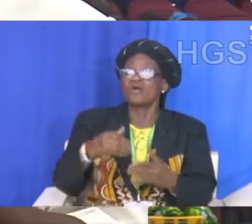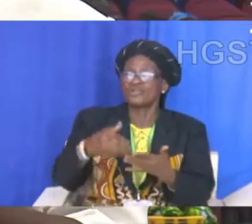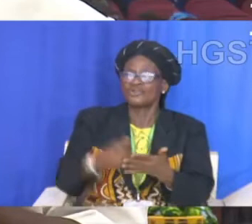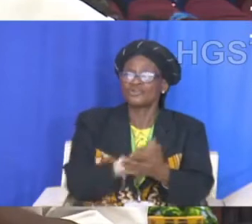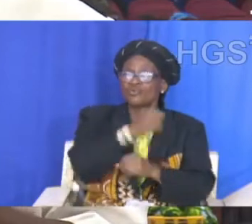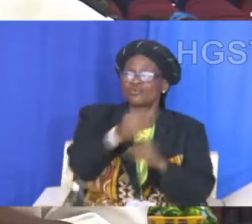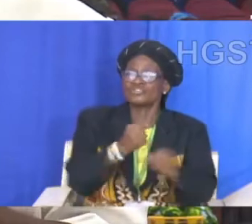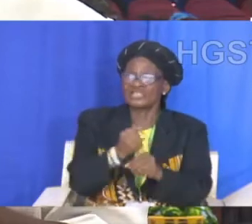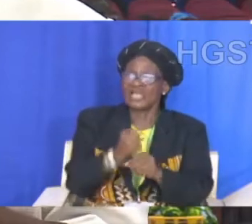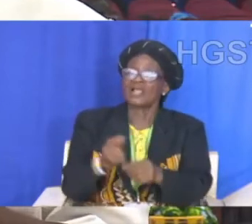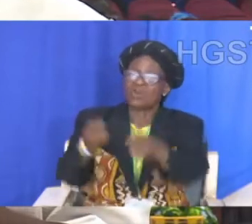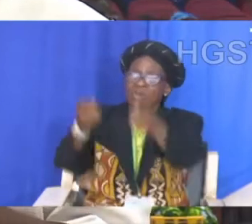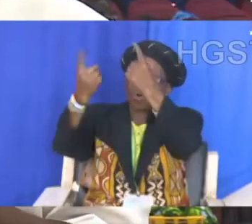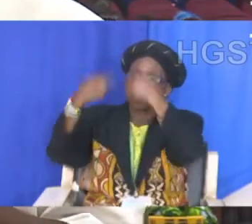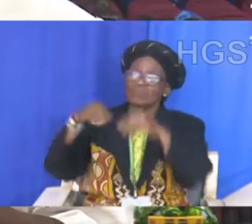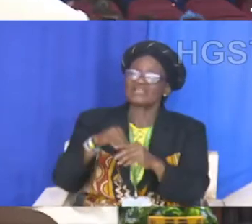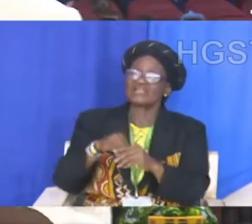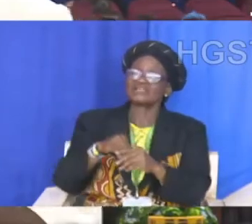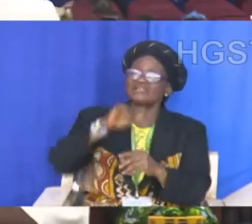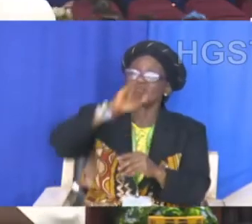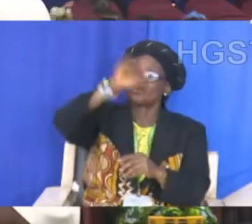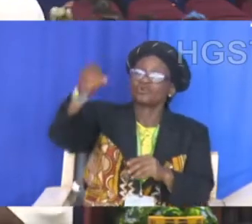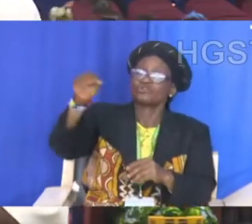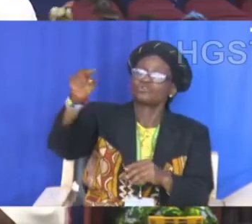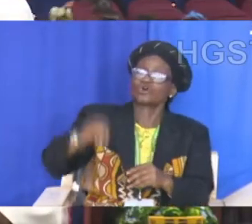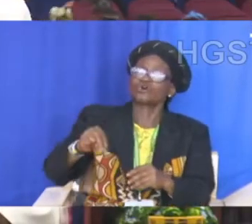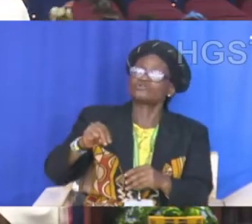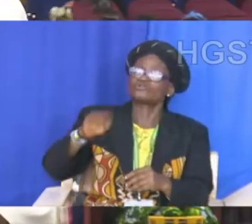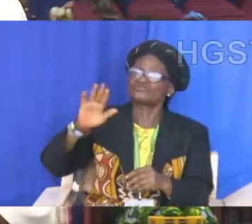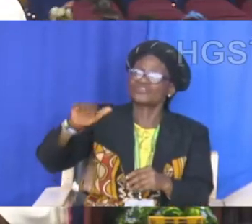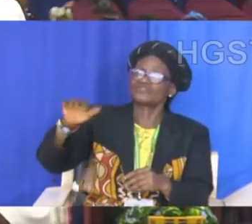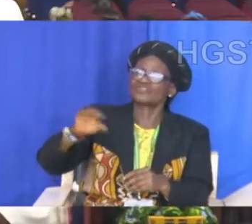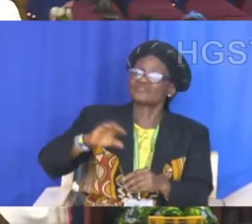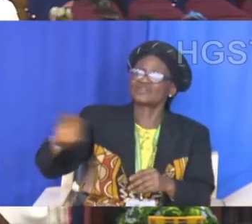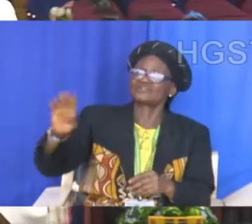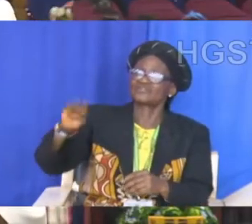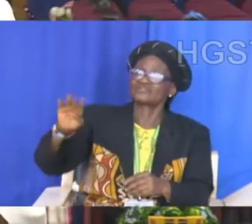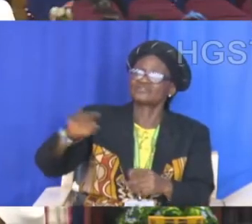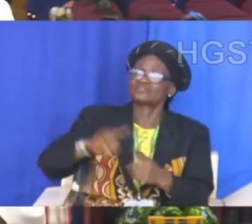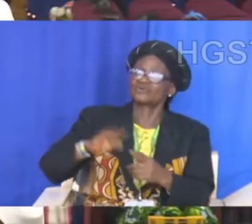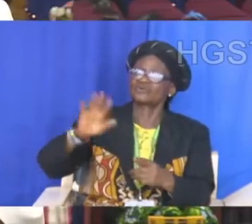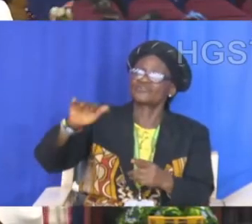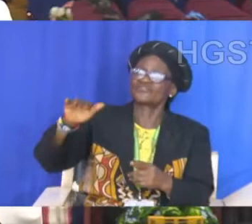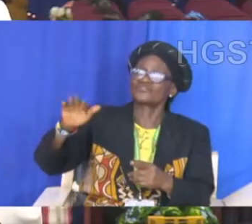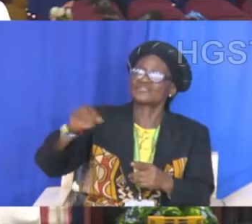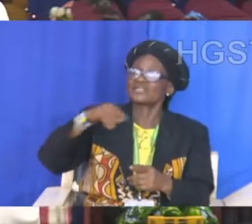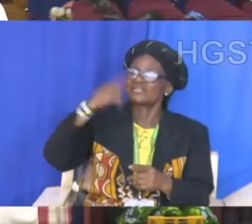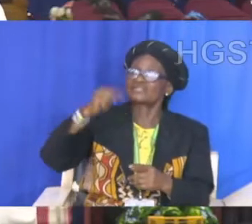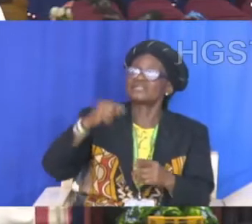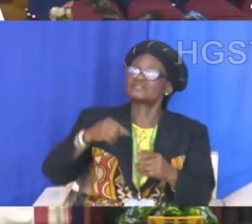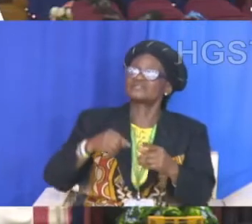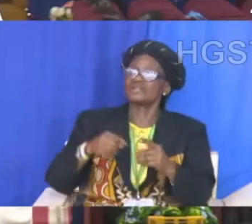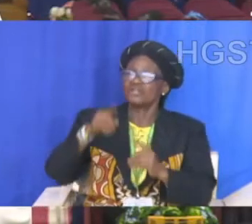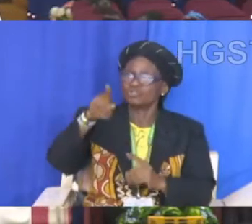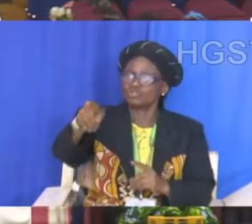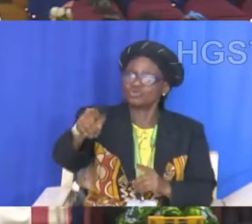John 15 from verse 14 to 16. John 15, 14 to 16 says, you are my